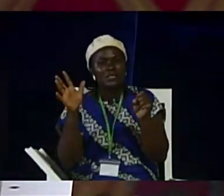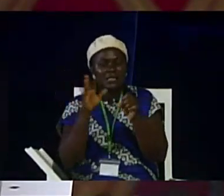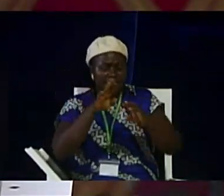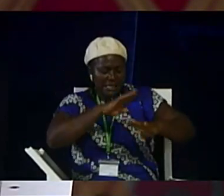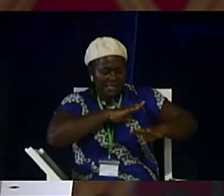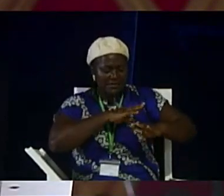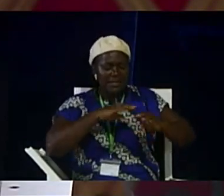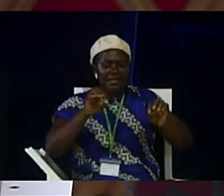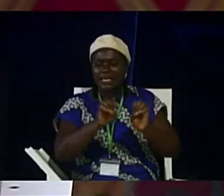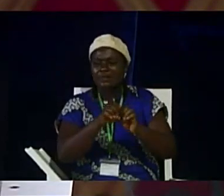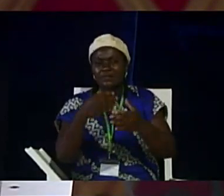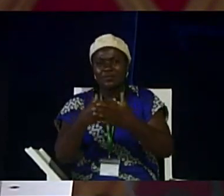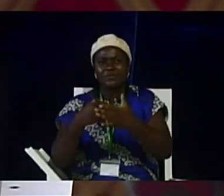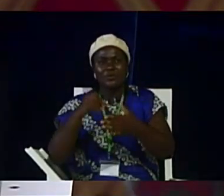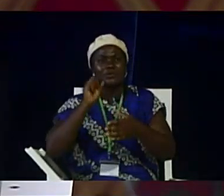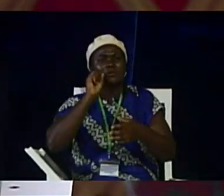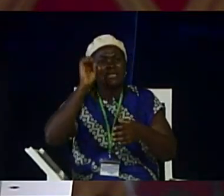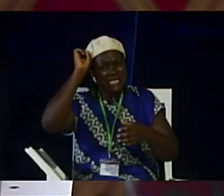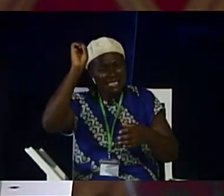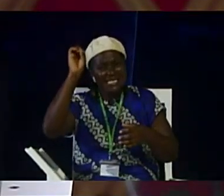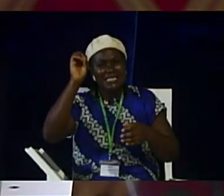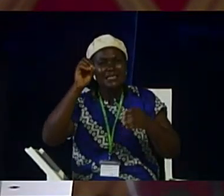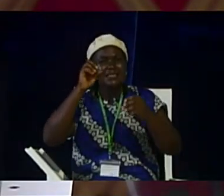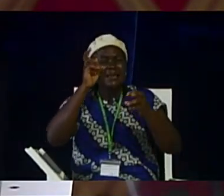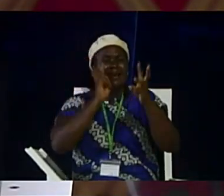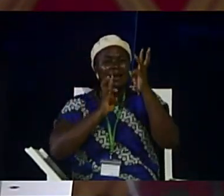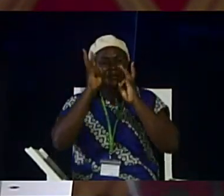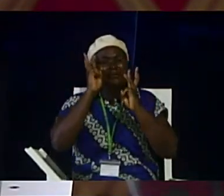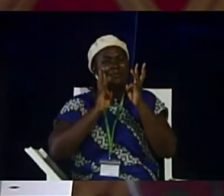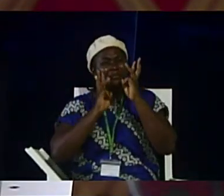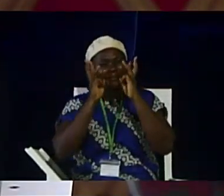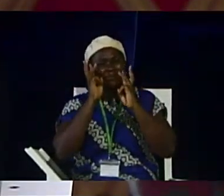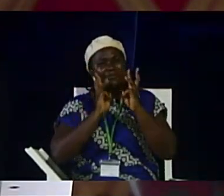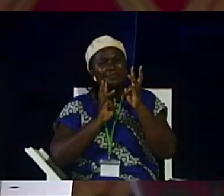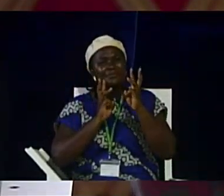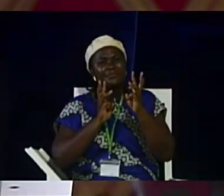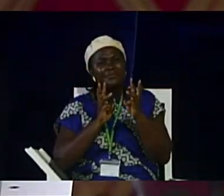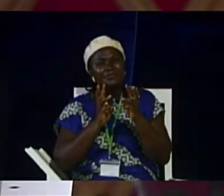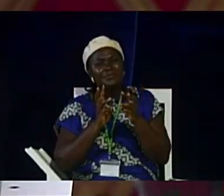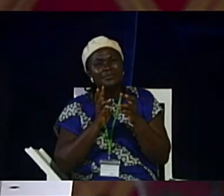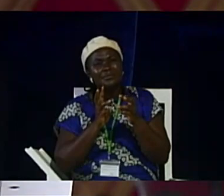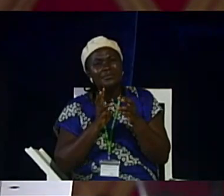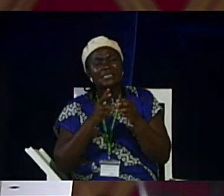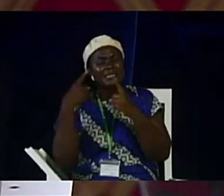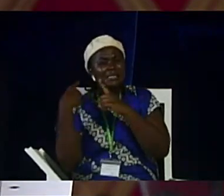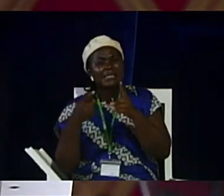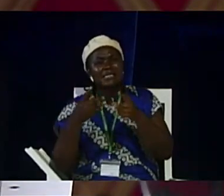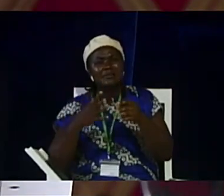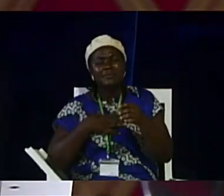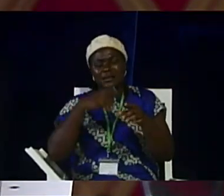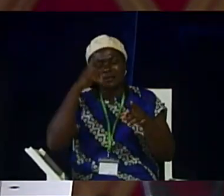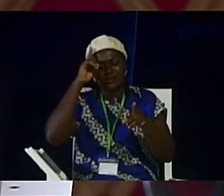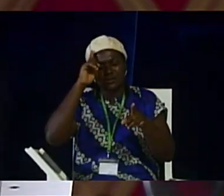cried. The problem was, since my son could not latch